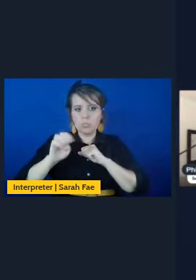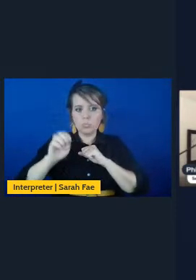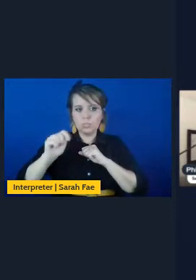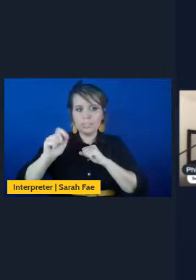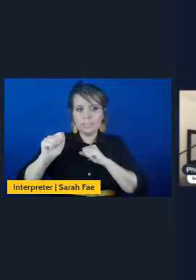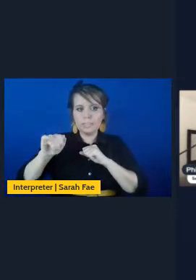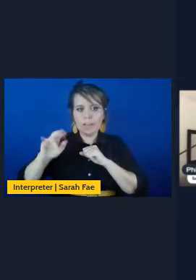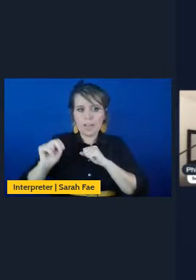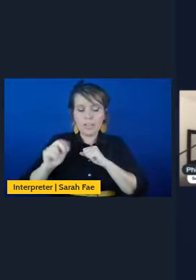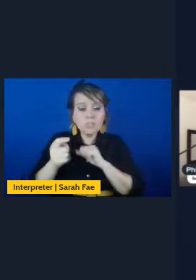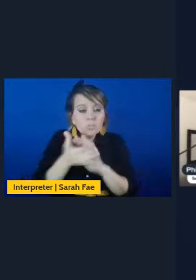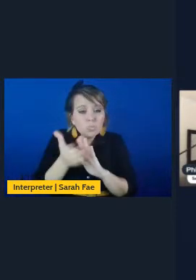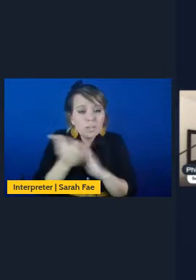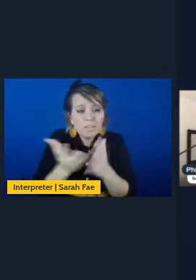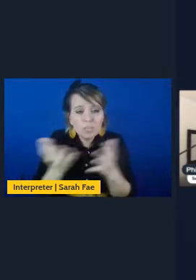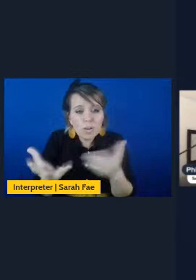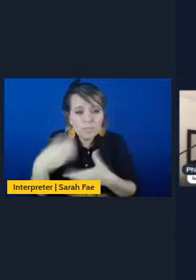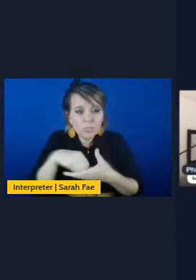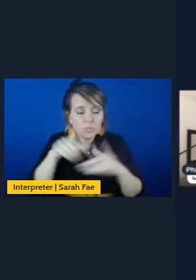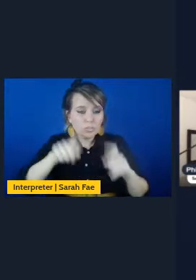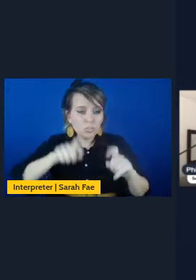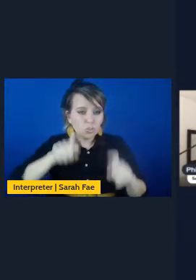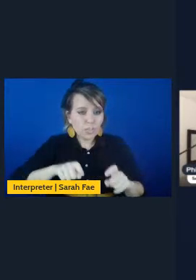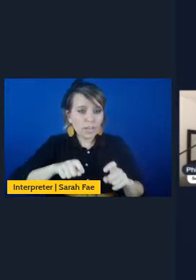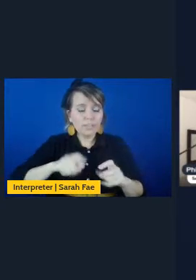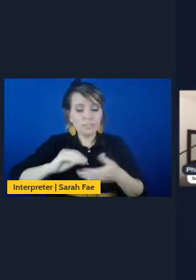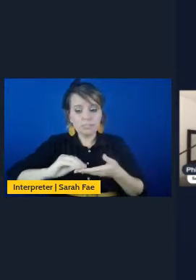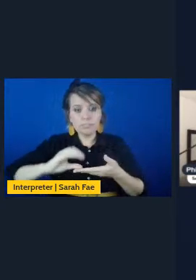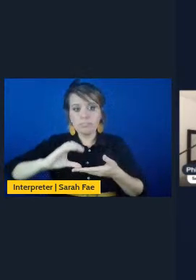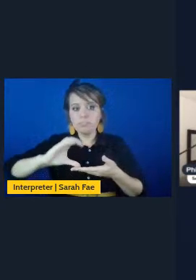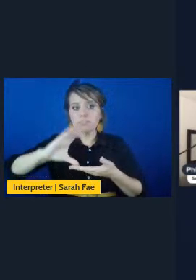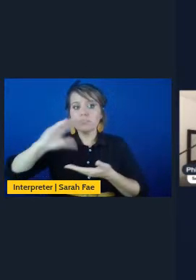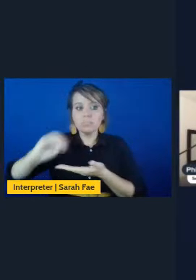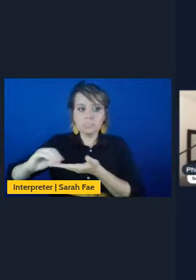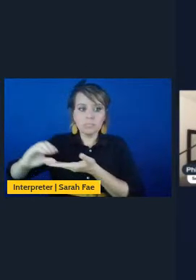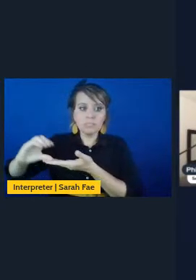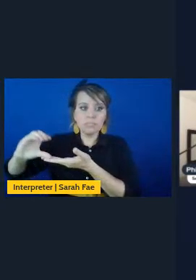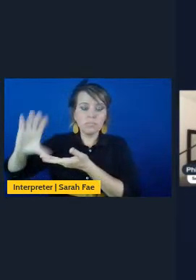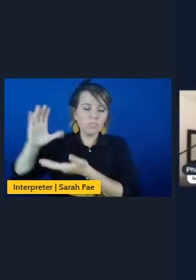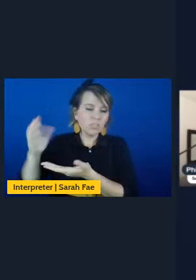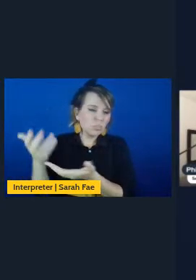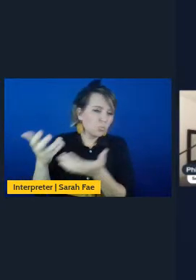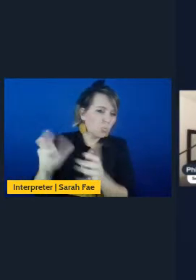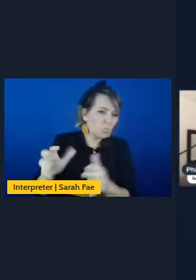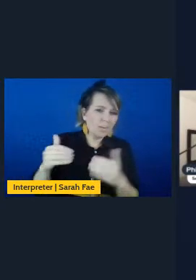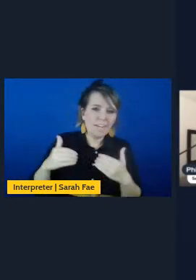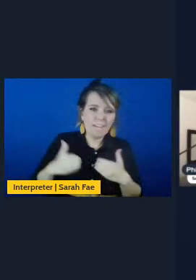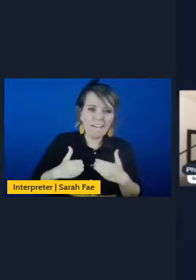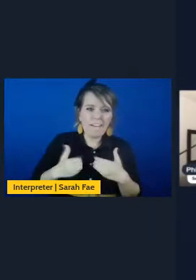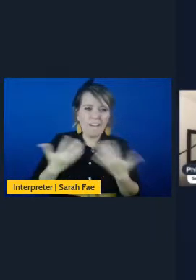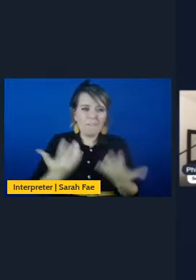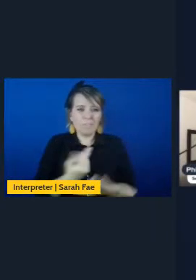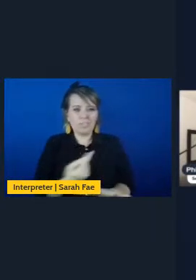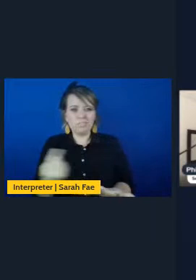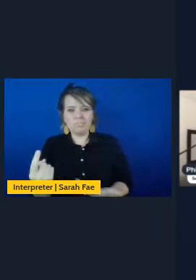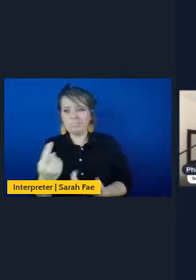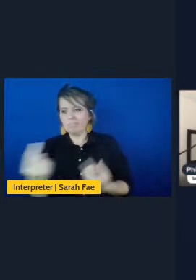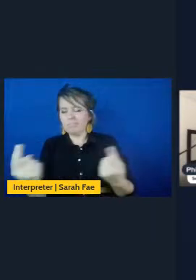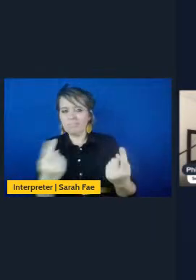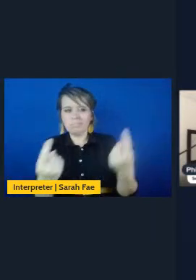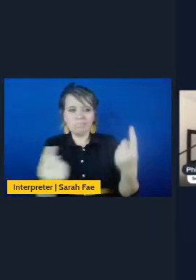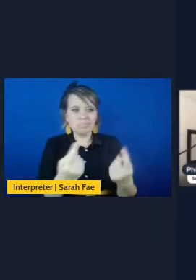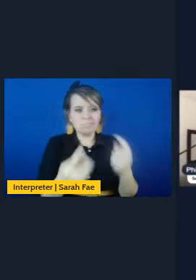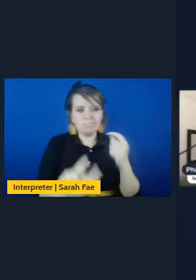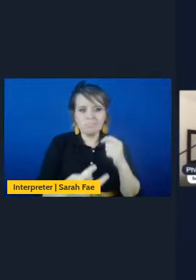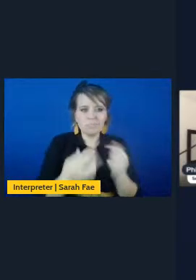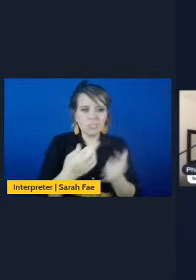You're running a bunch of integration tests, spinning up the stacks. You don't want to have orphaned resources just retained in your